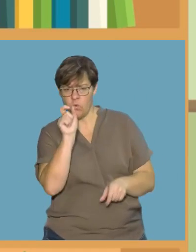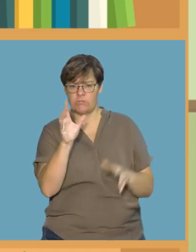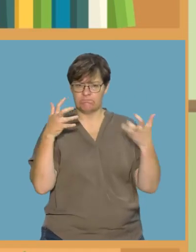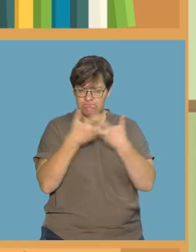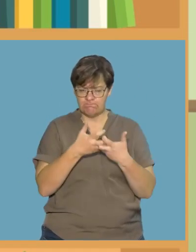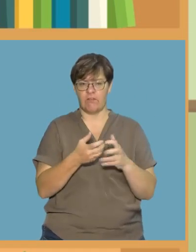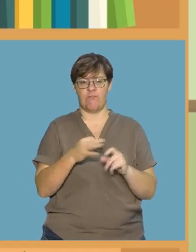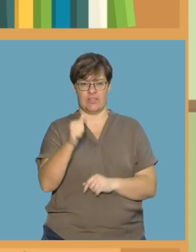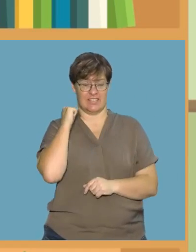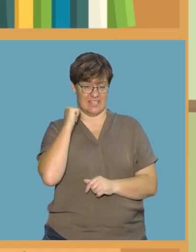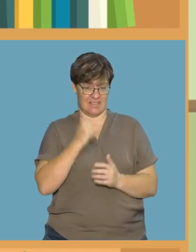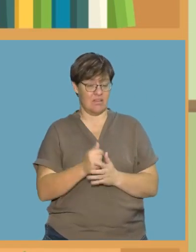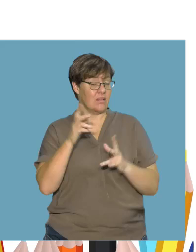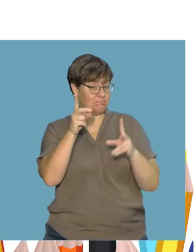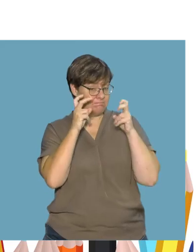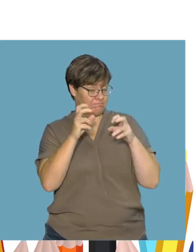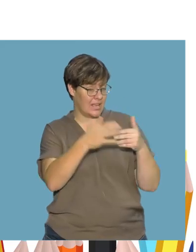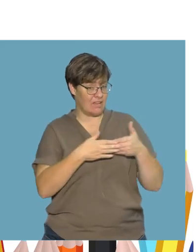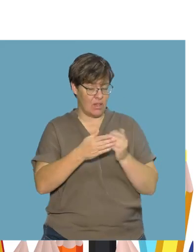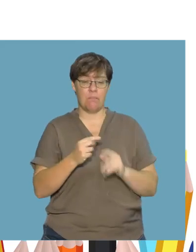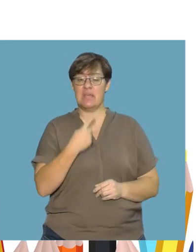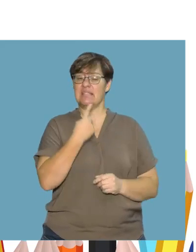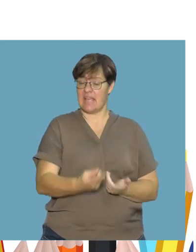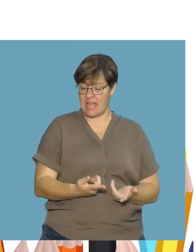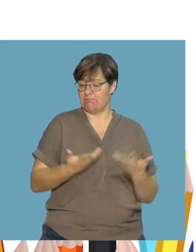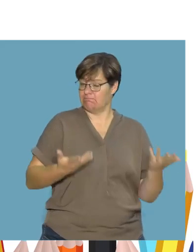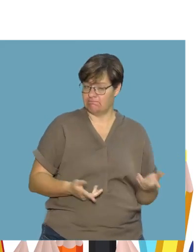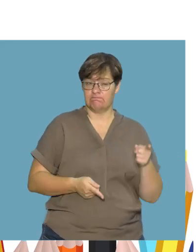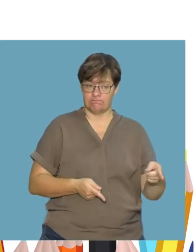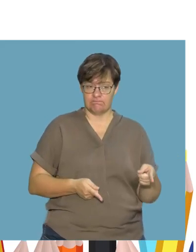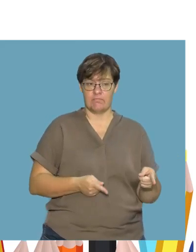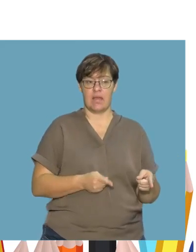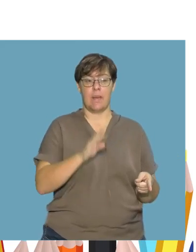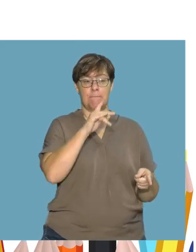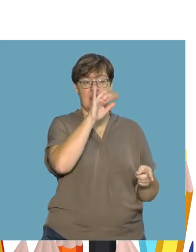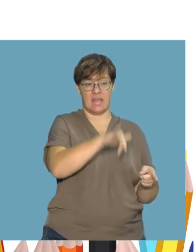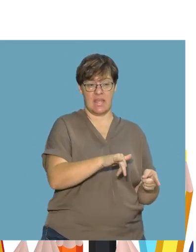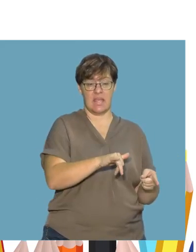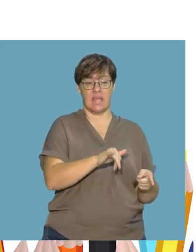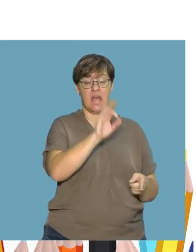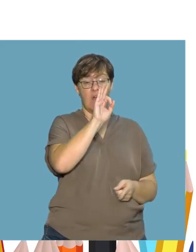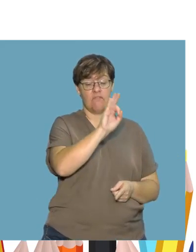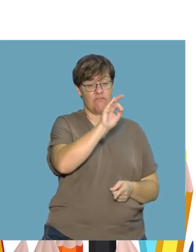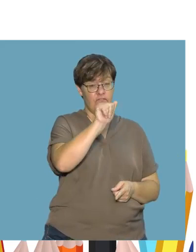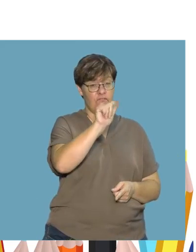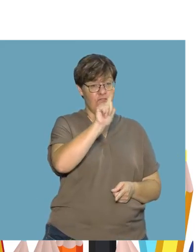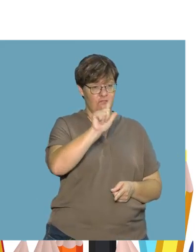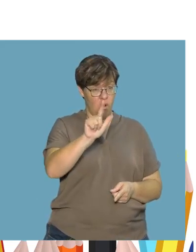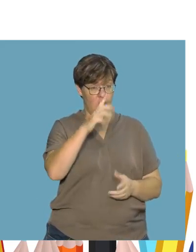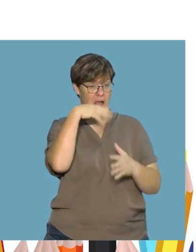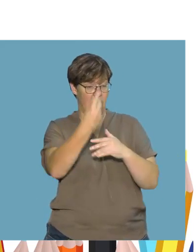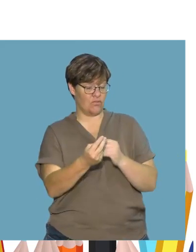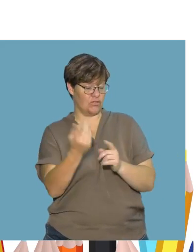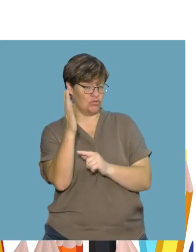carefully. Do I say, Benny fall out of the tree yesterday? Or do I say,